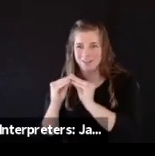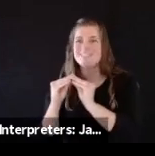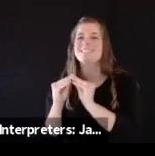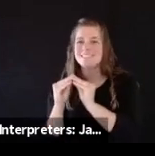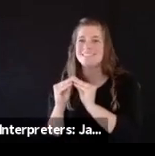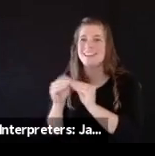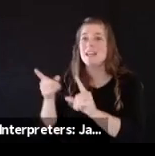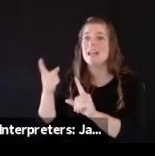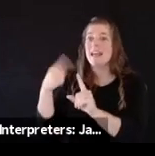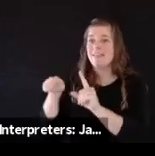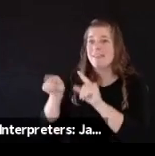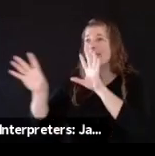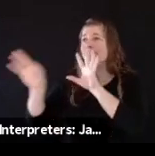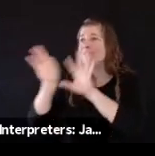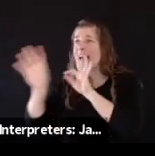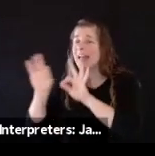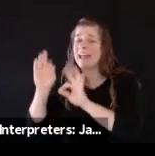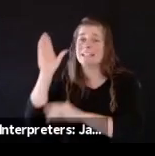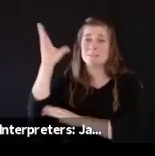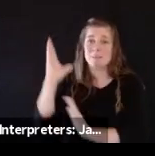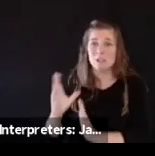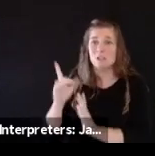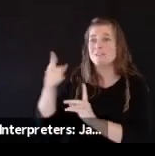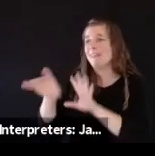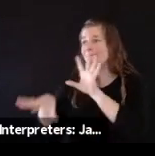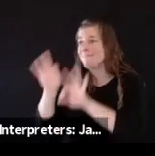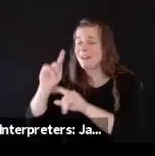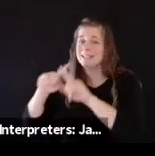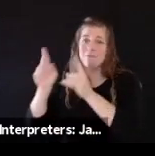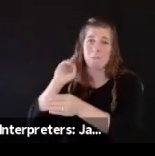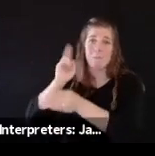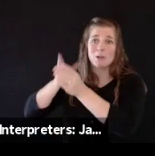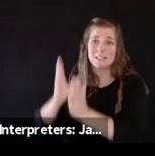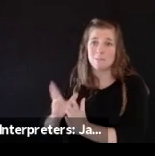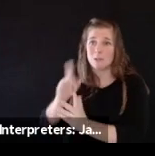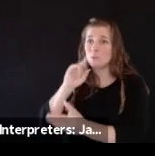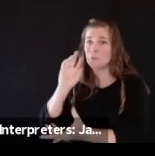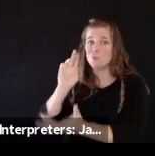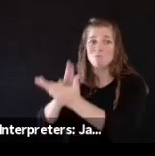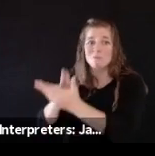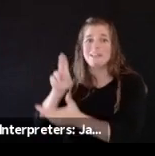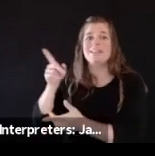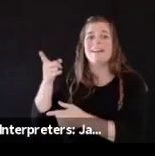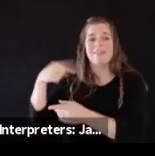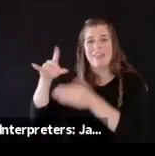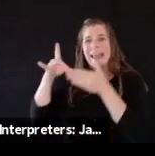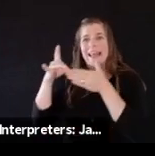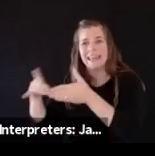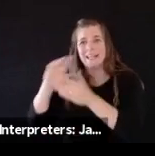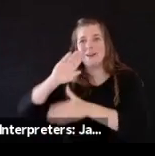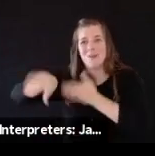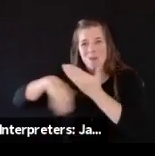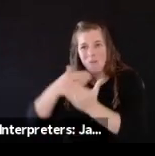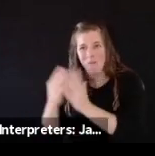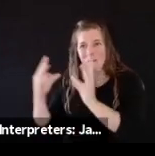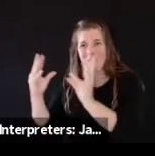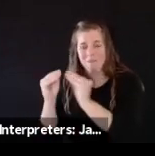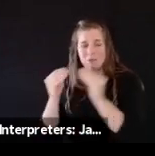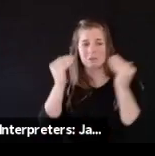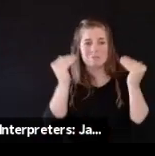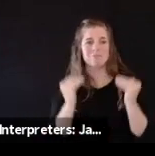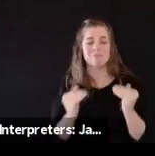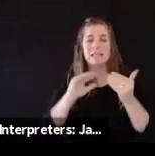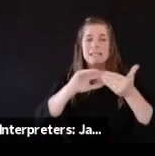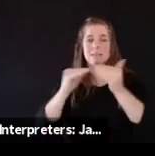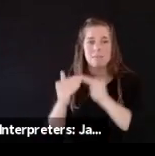the speakers, they seek the participants, and they are the ones who lead out on this initiative. Community coalitions led